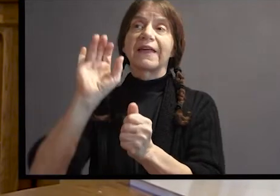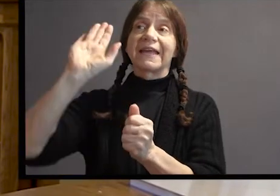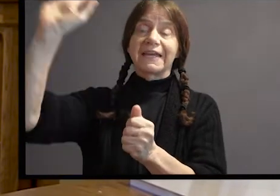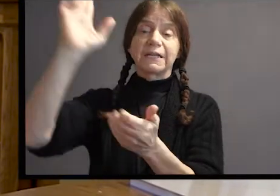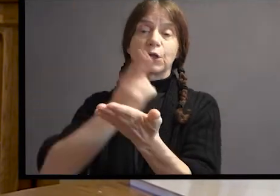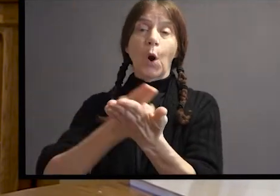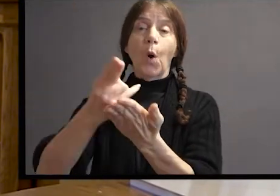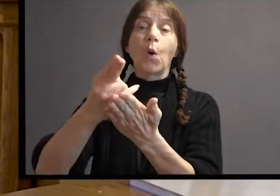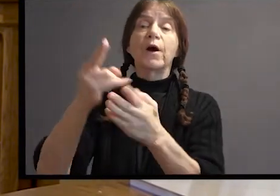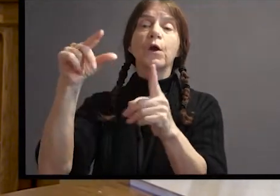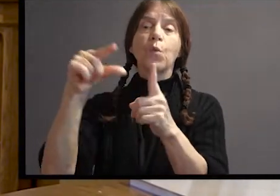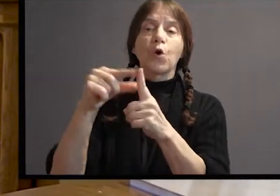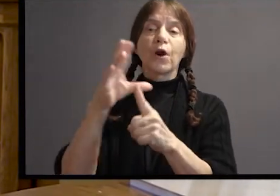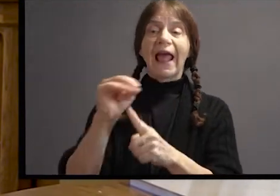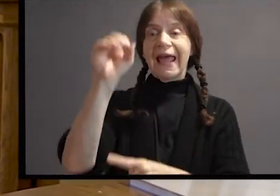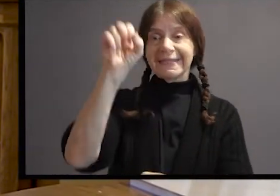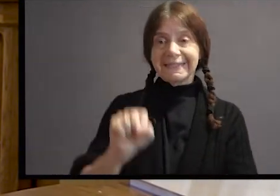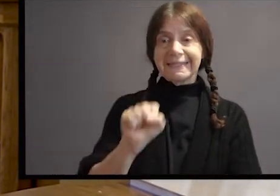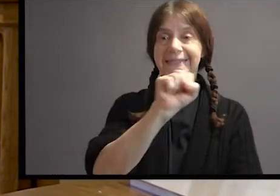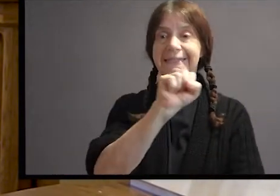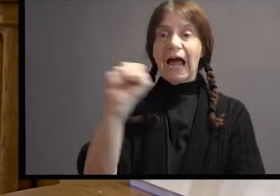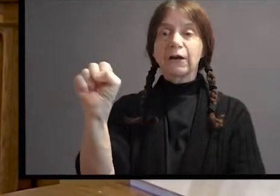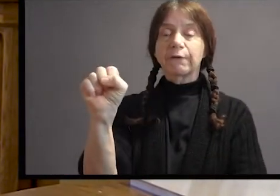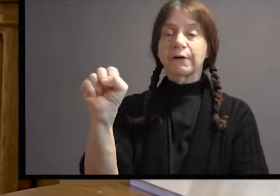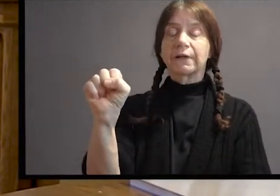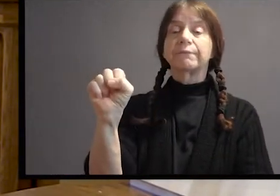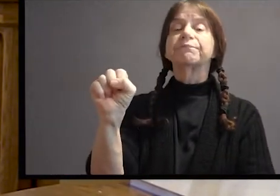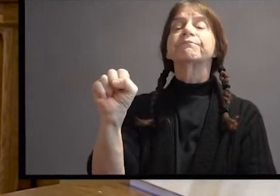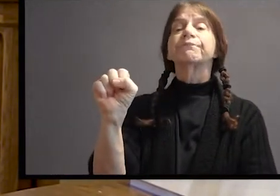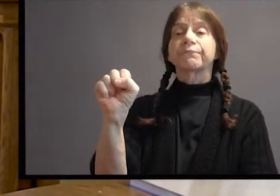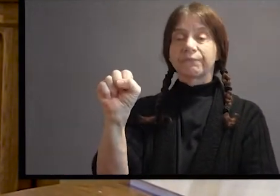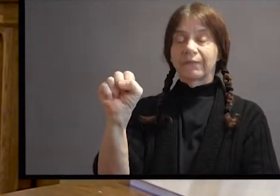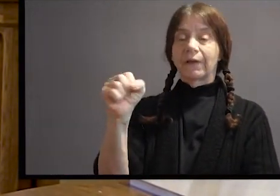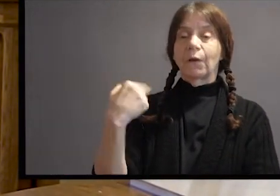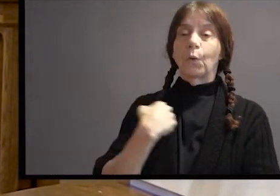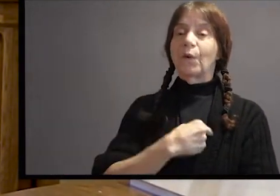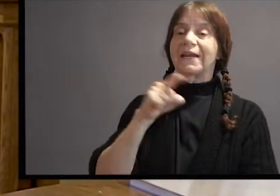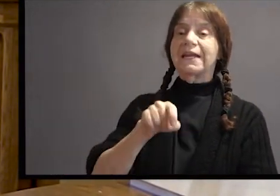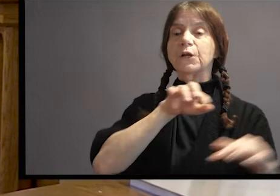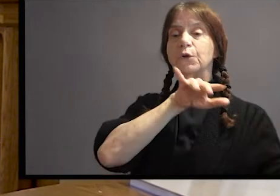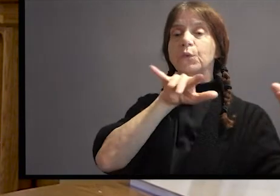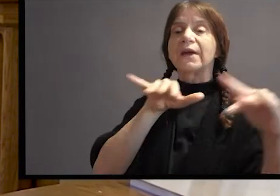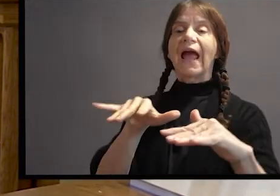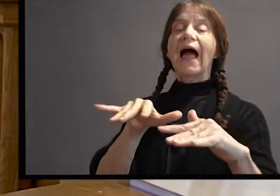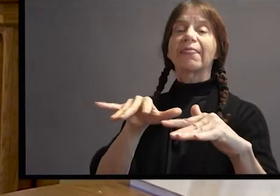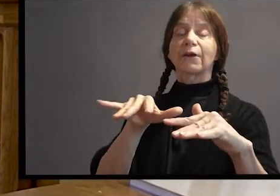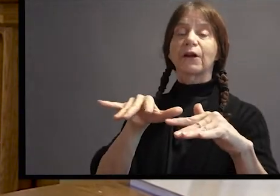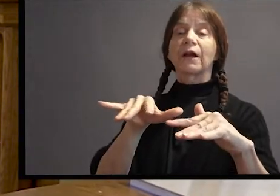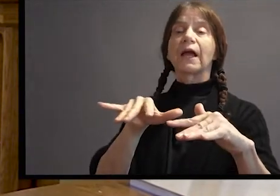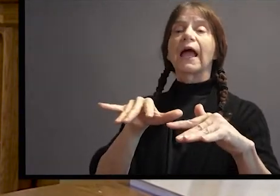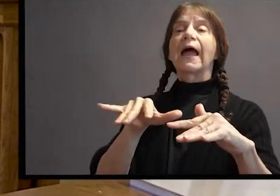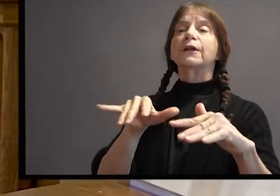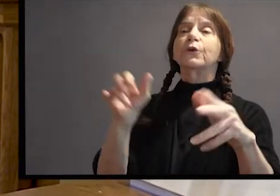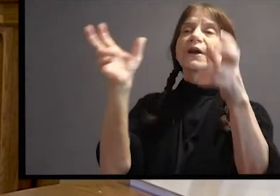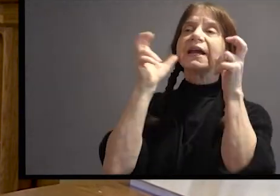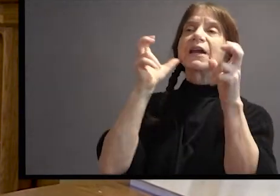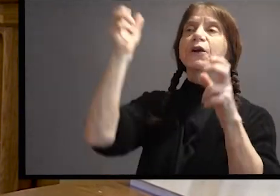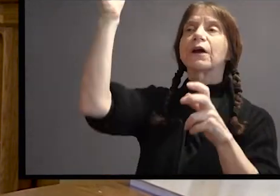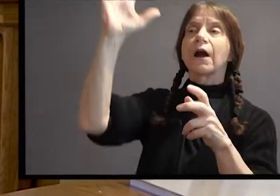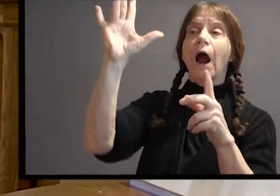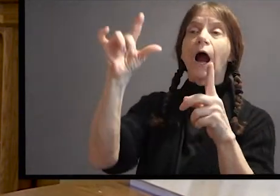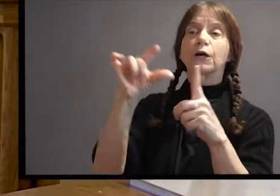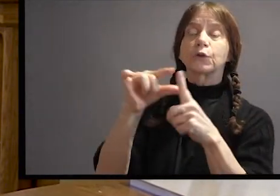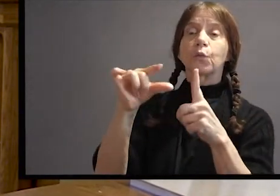sacraments. His sheep gather to hear the living voice of Christ in the public reading and preaching of